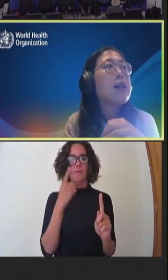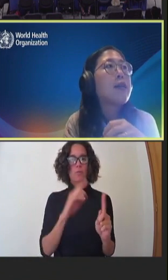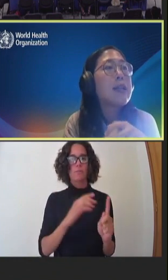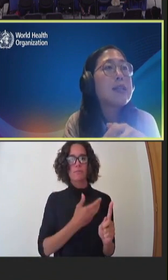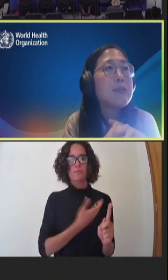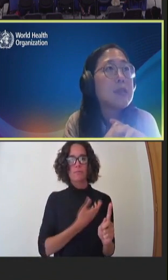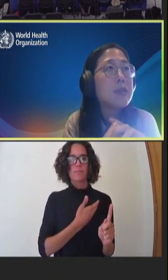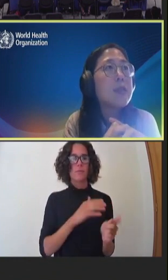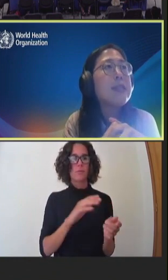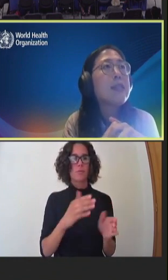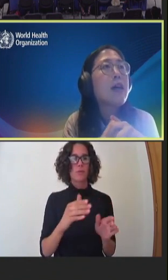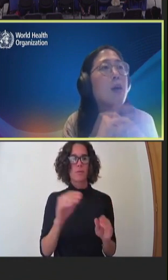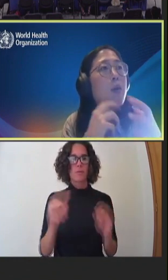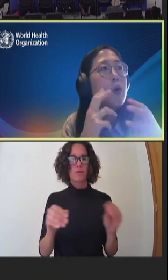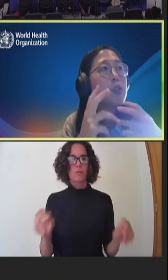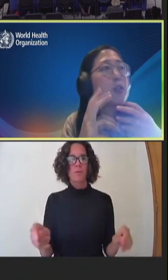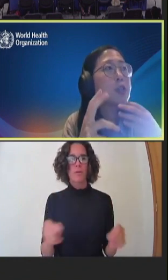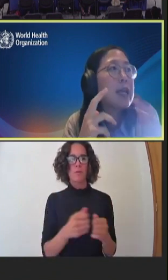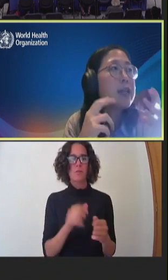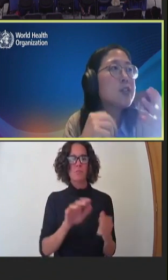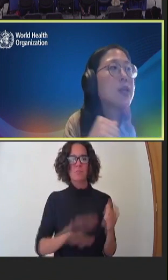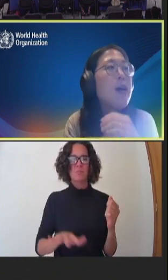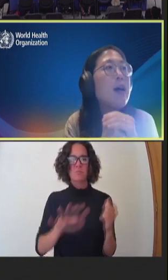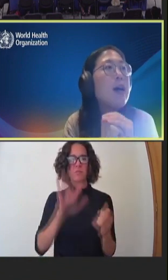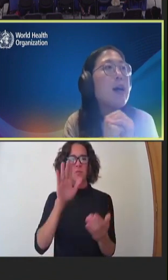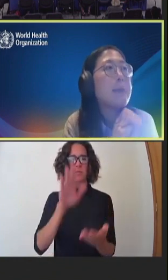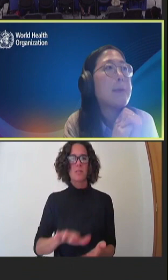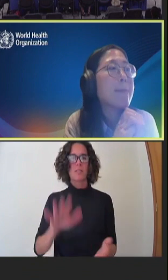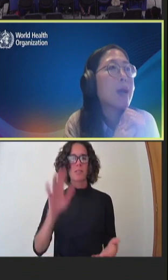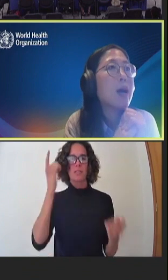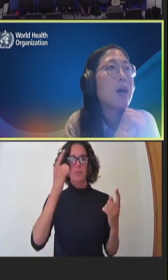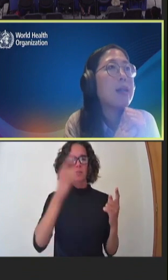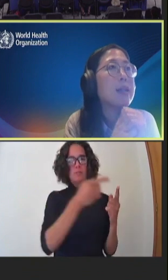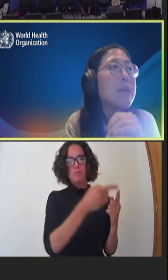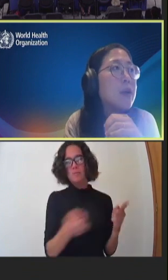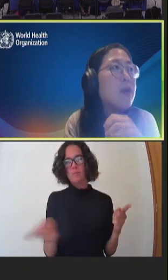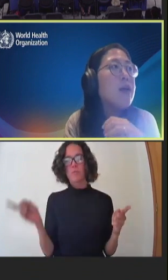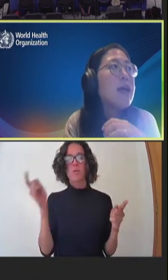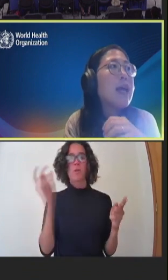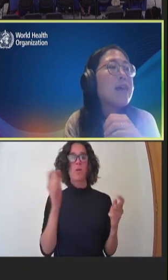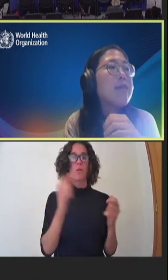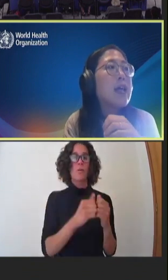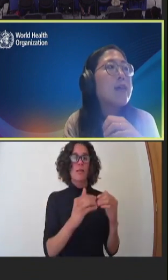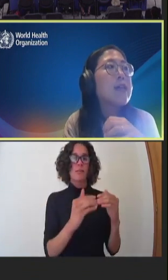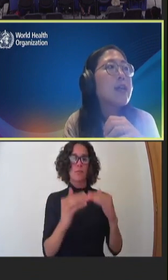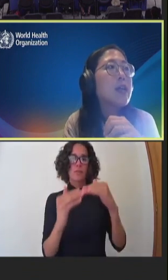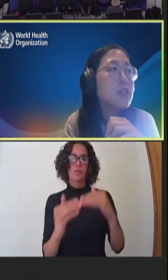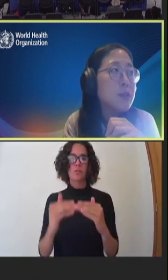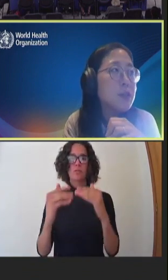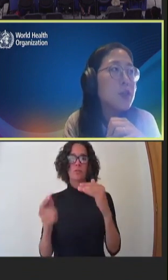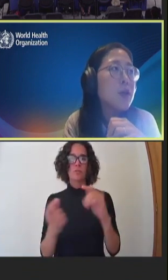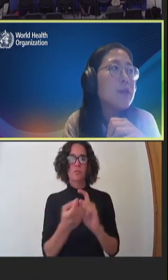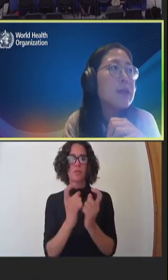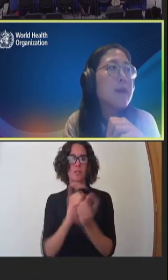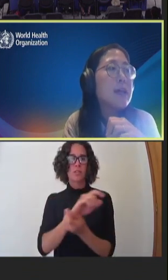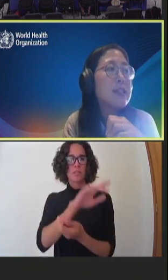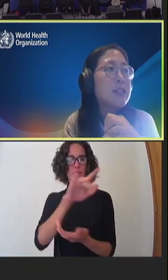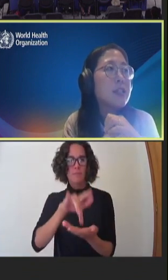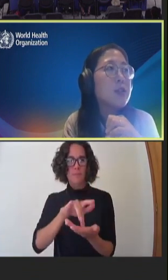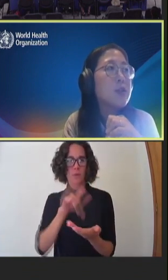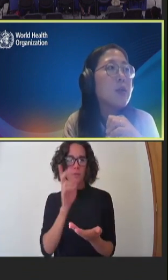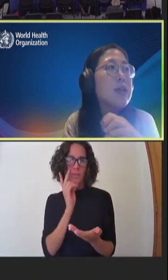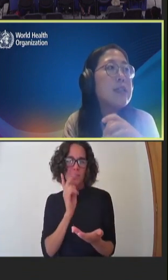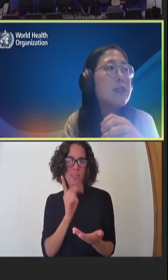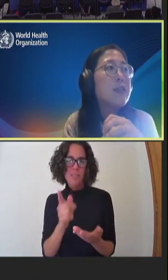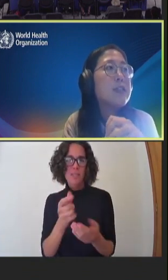to the relative decrease, proportional change in the middle, and finally the contribution of the